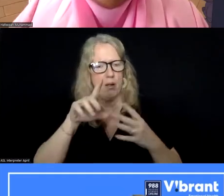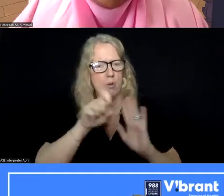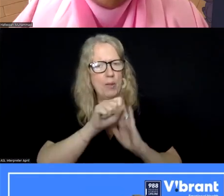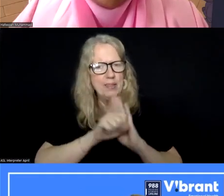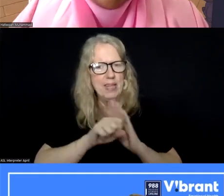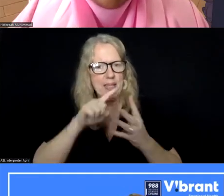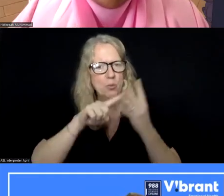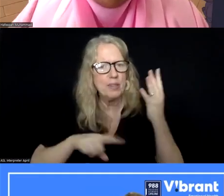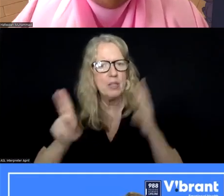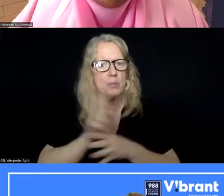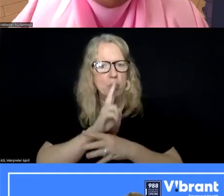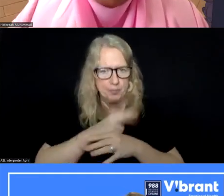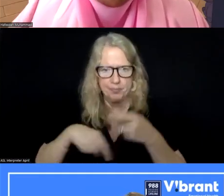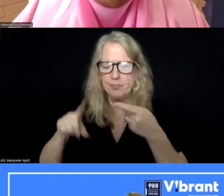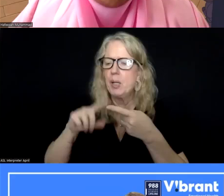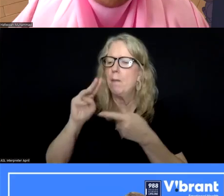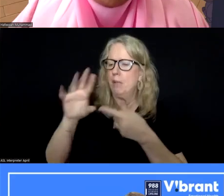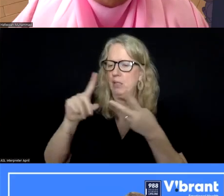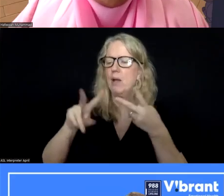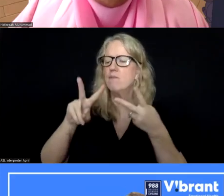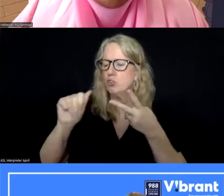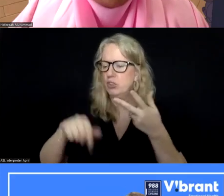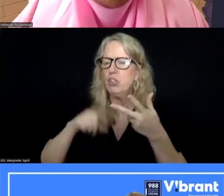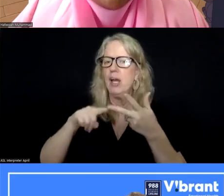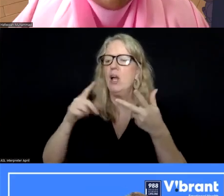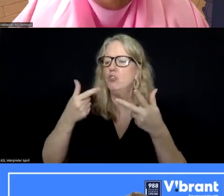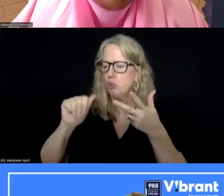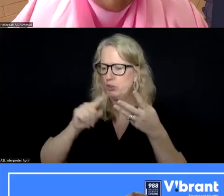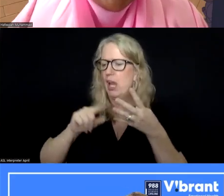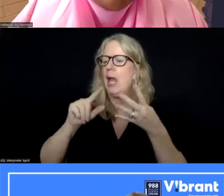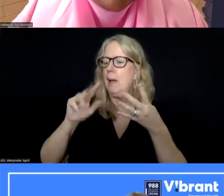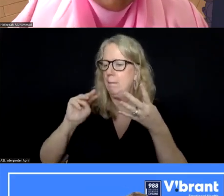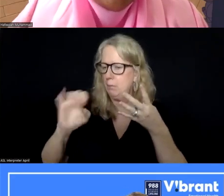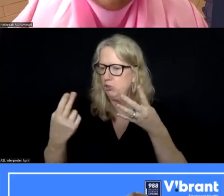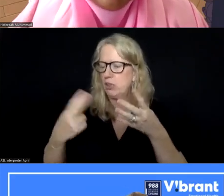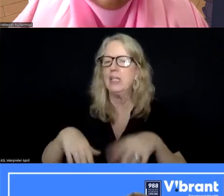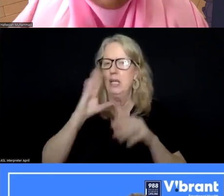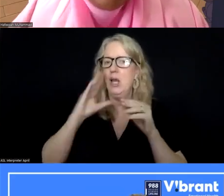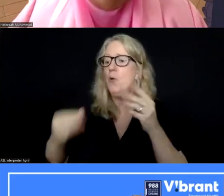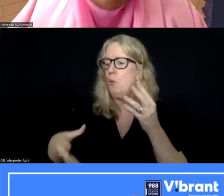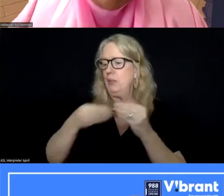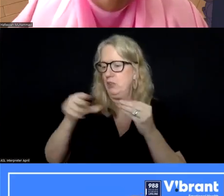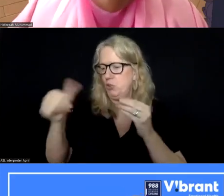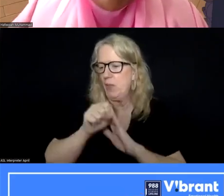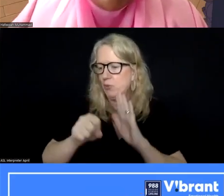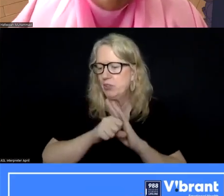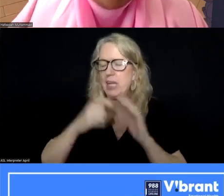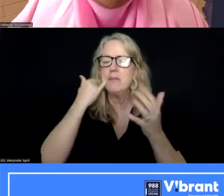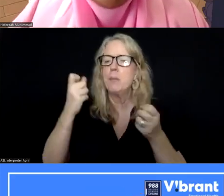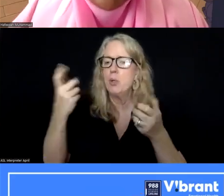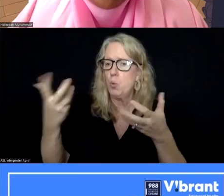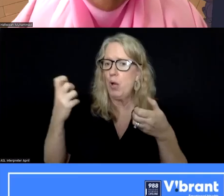being used? Maryland, Virginia, Georgia, and Michigan, and we'll be entering additional states. And if anyone wants to